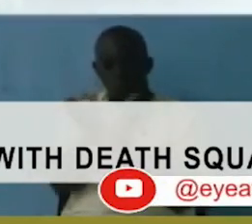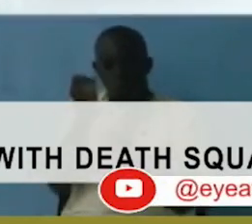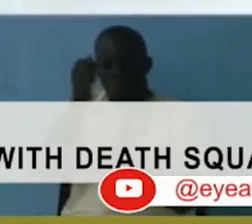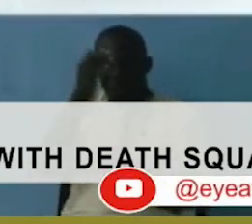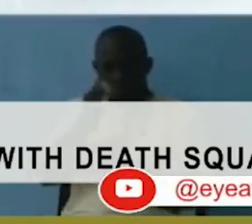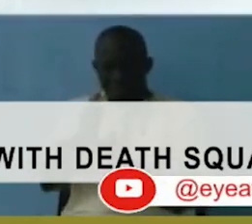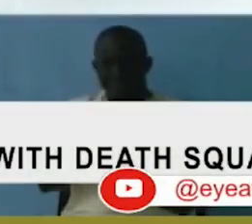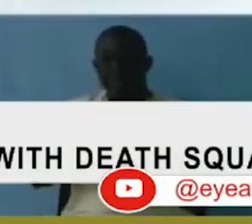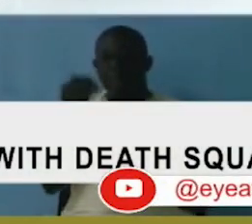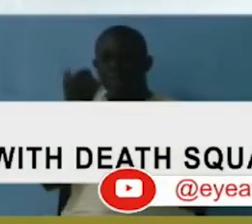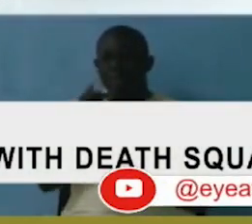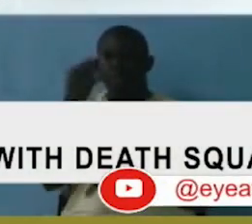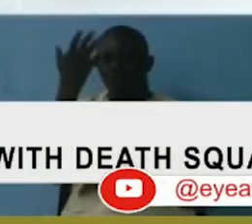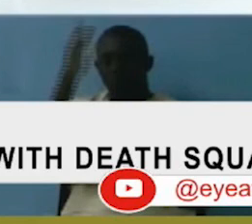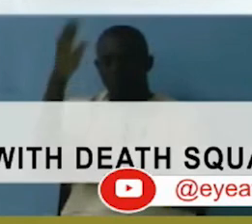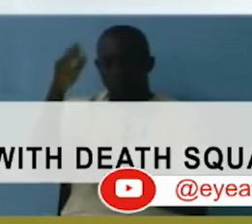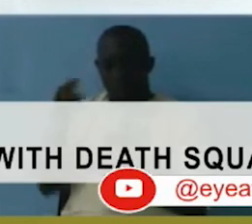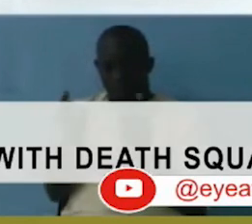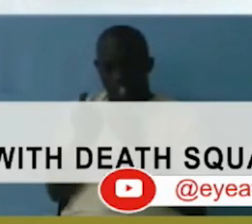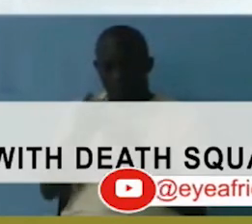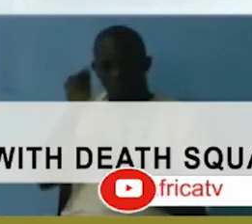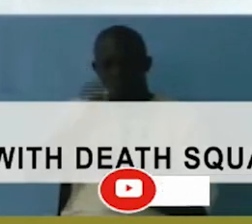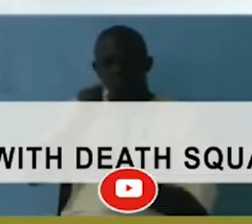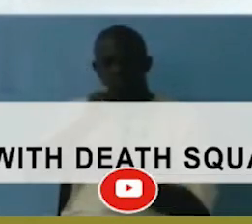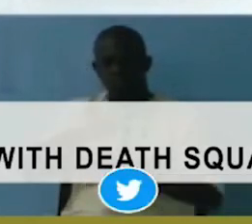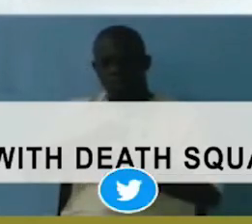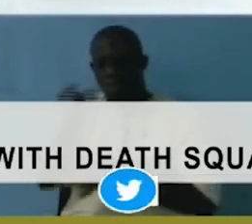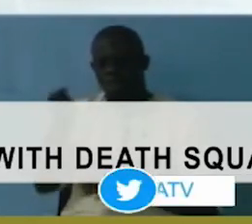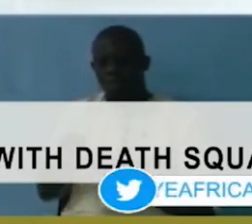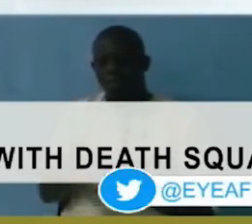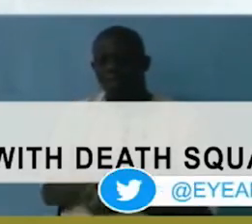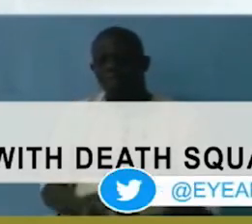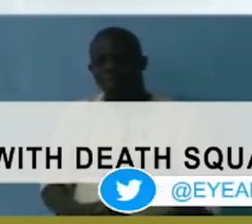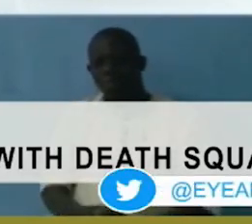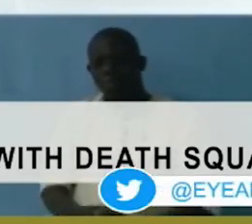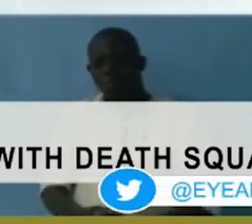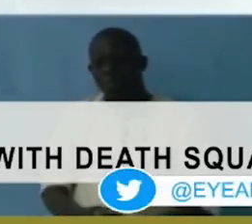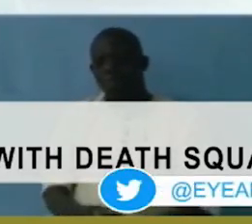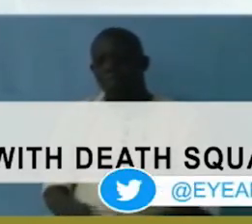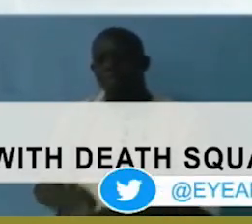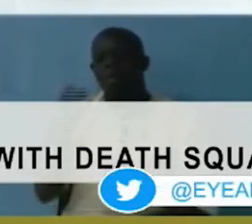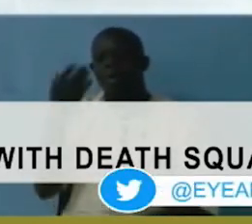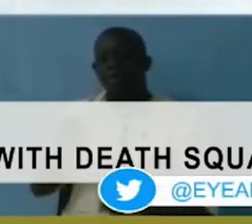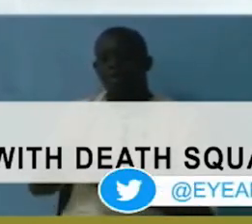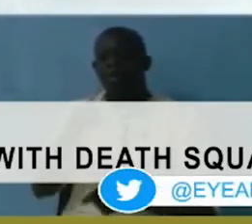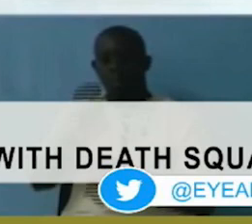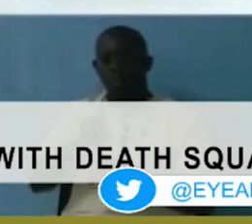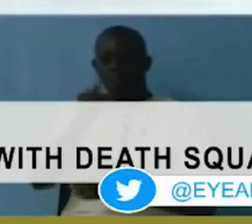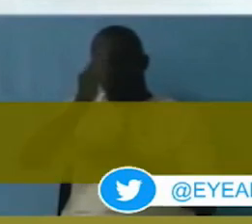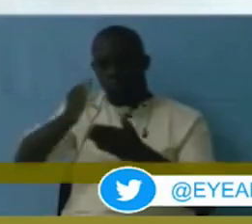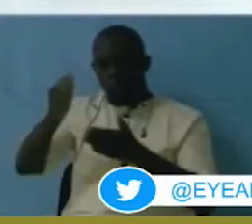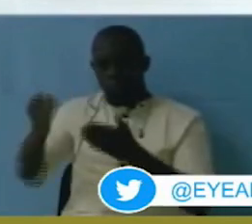lieutenant in 1996, full lieutenant in 2000, a captain from 2004 to the time he was arrested in